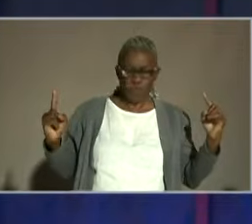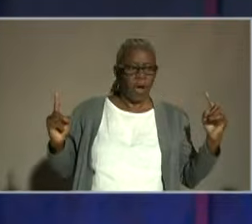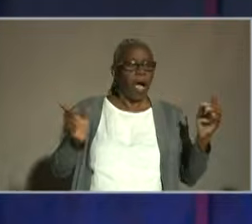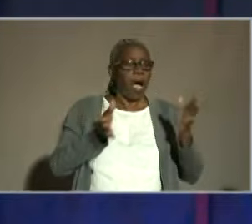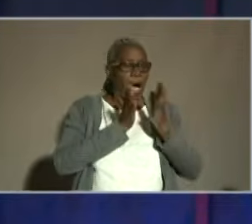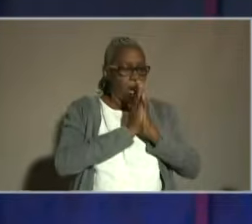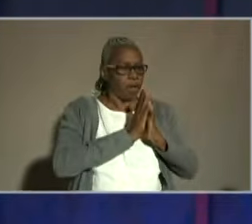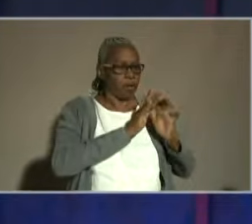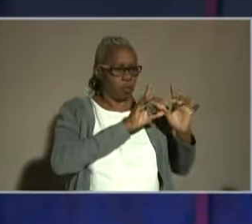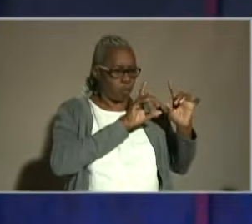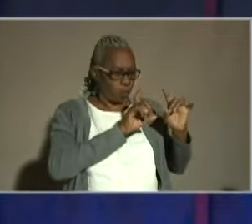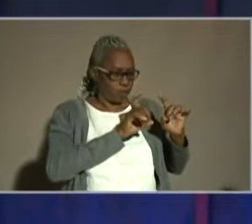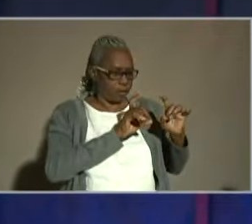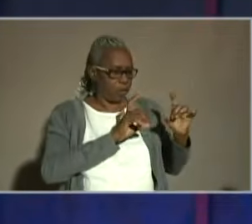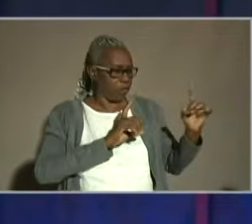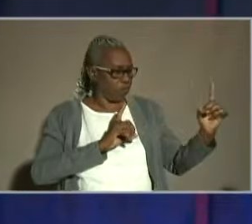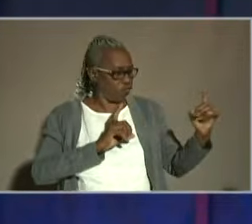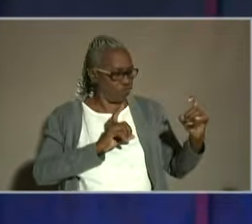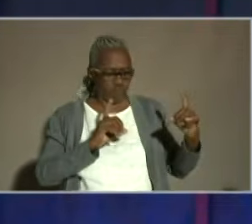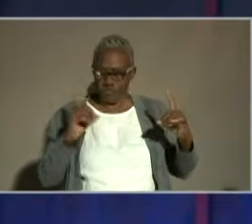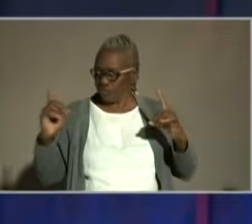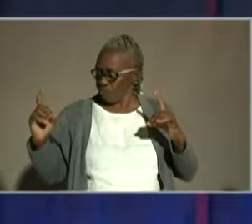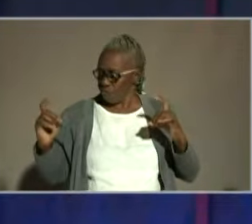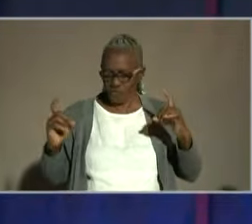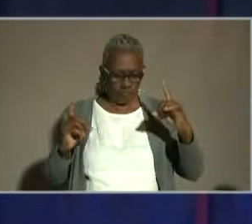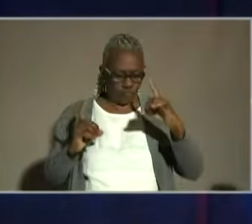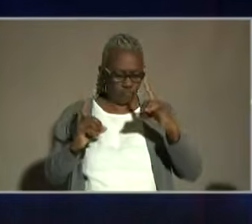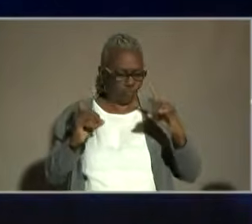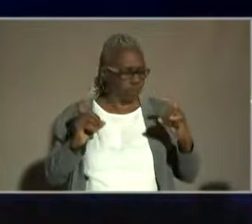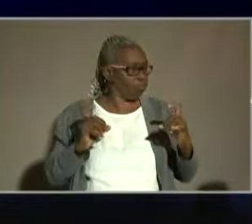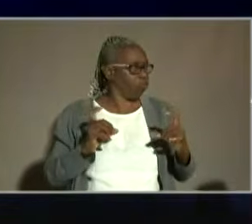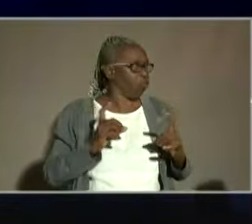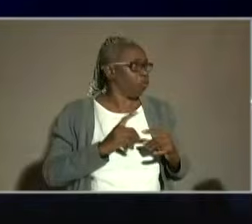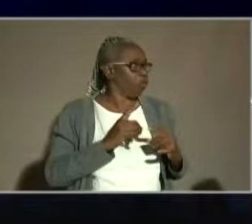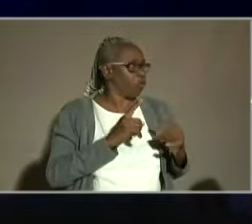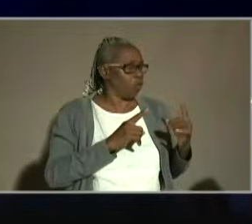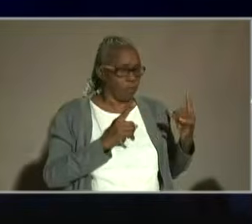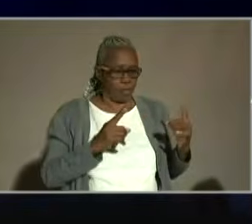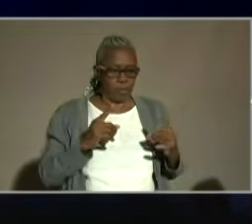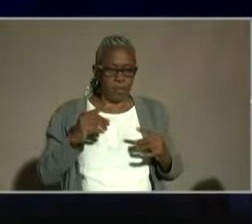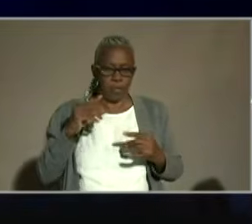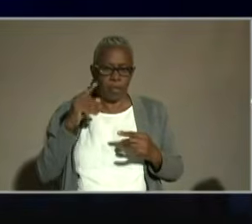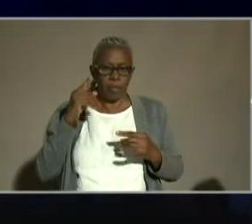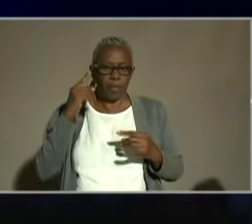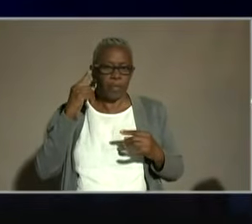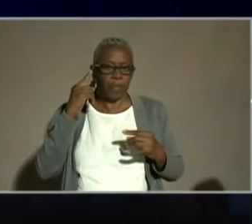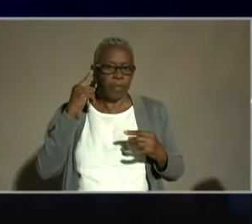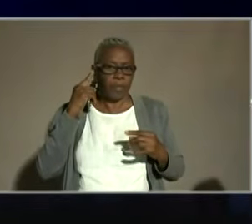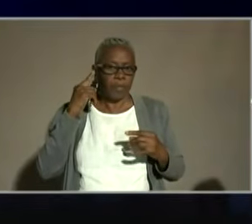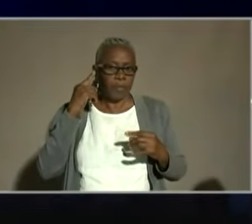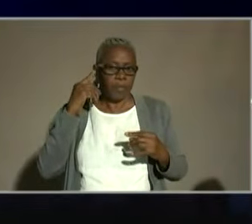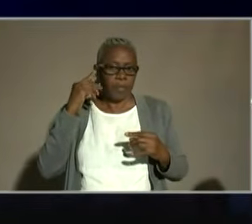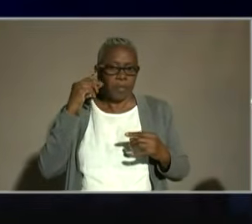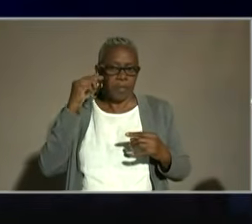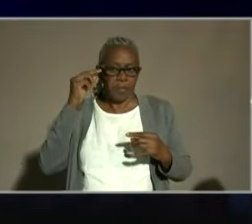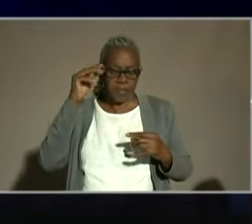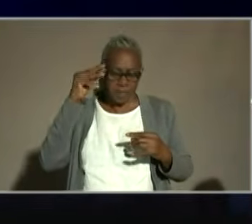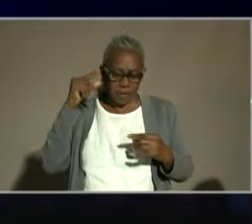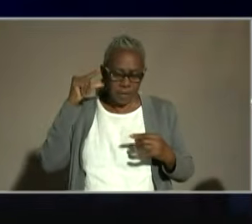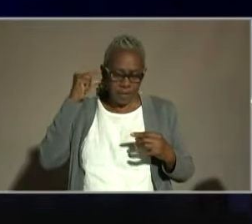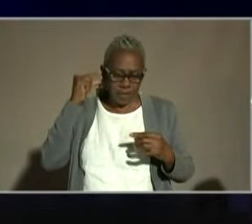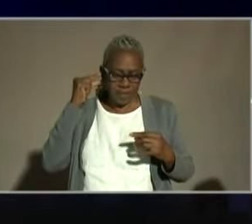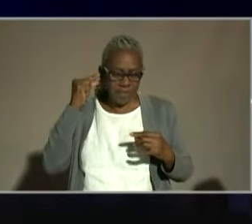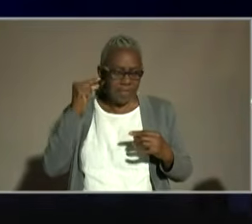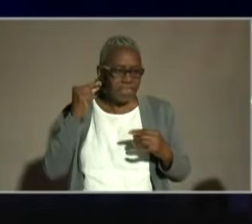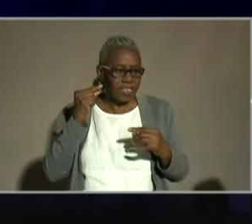ask a question of Dr. Andrew Holness. Mr. Holness, the Integrity Commission, in their